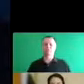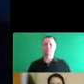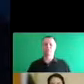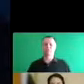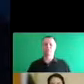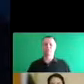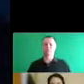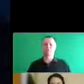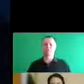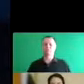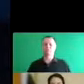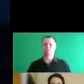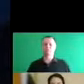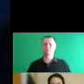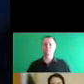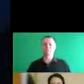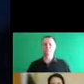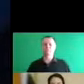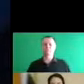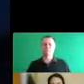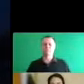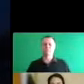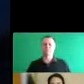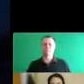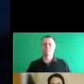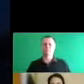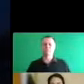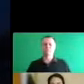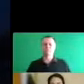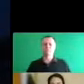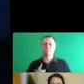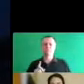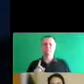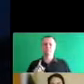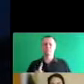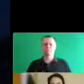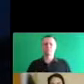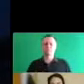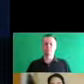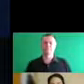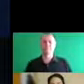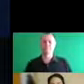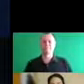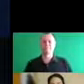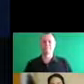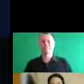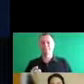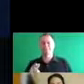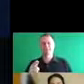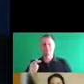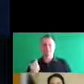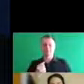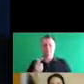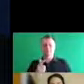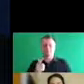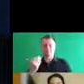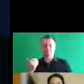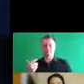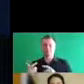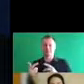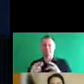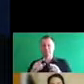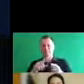the womb of the mother. But it's also in the film, I just finished shooting the